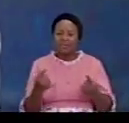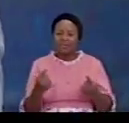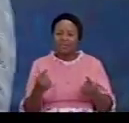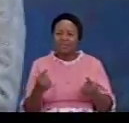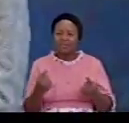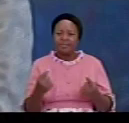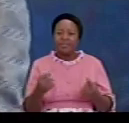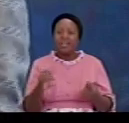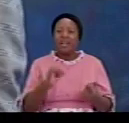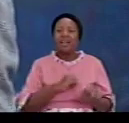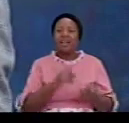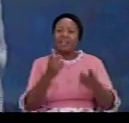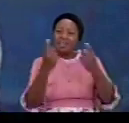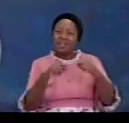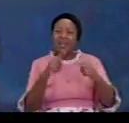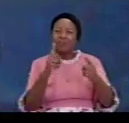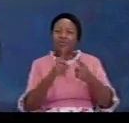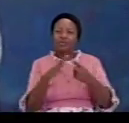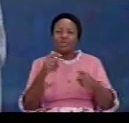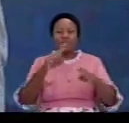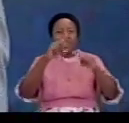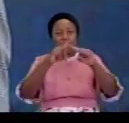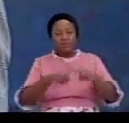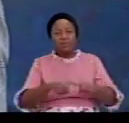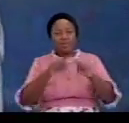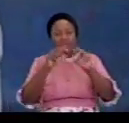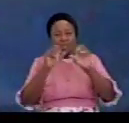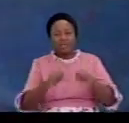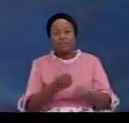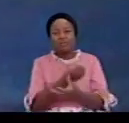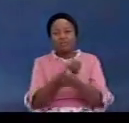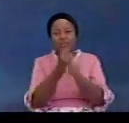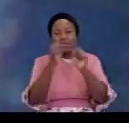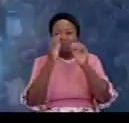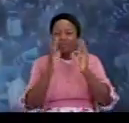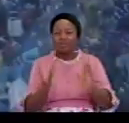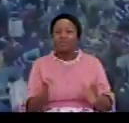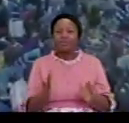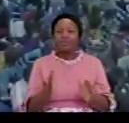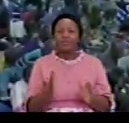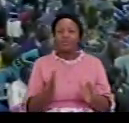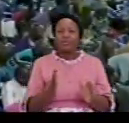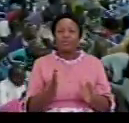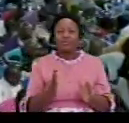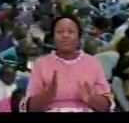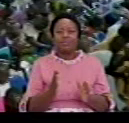I come to the trustworthy Redeemer.